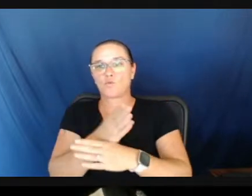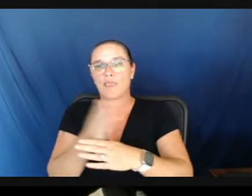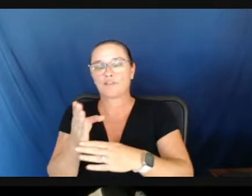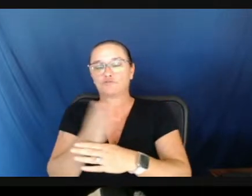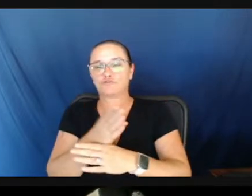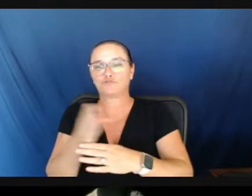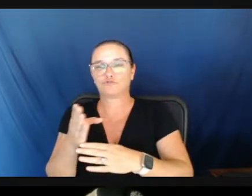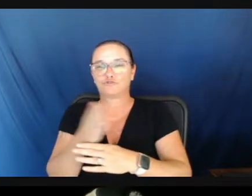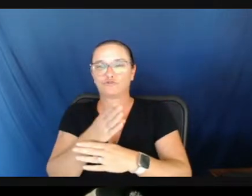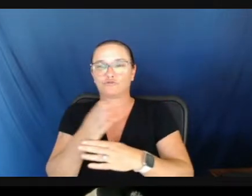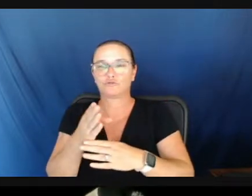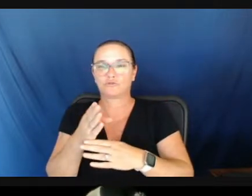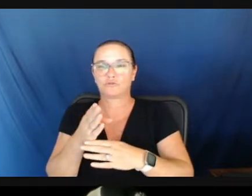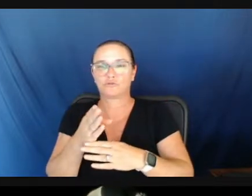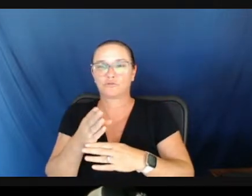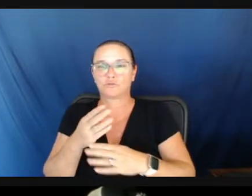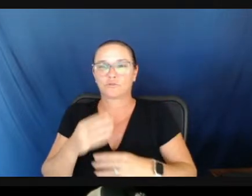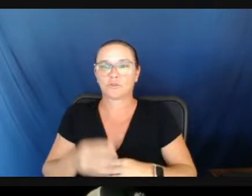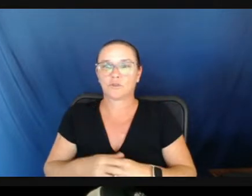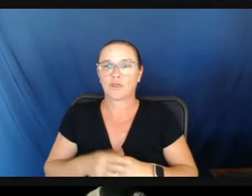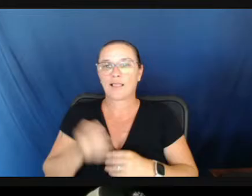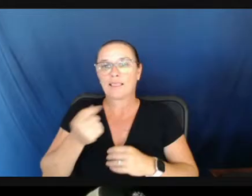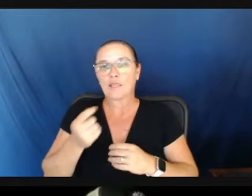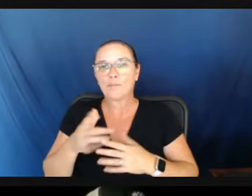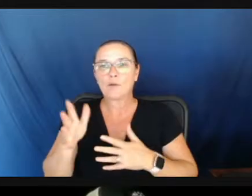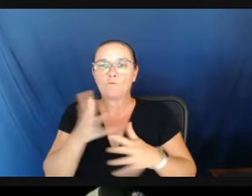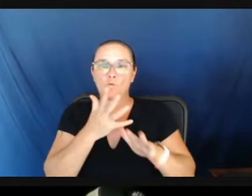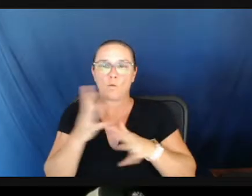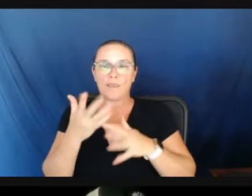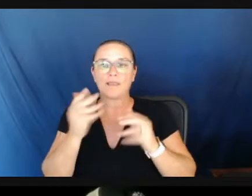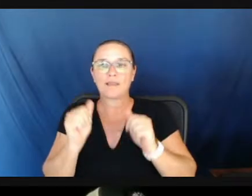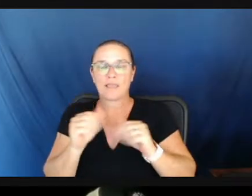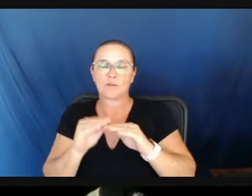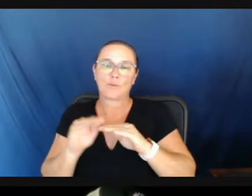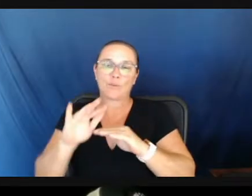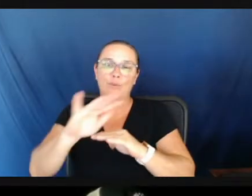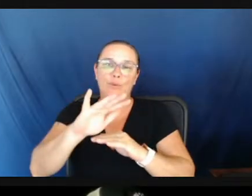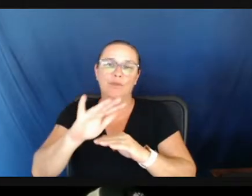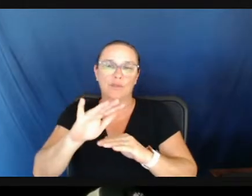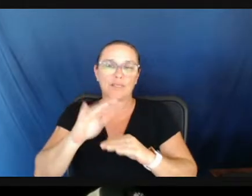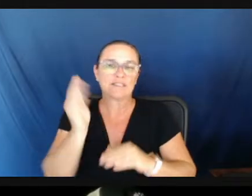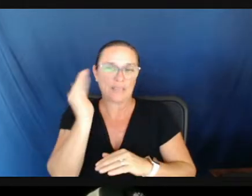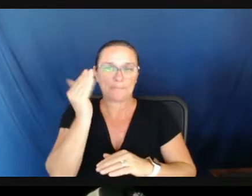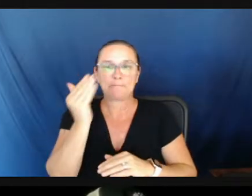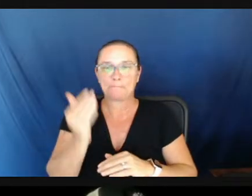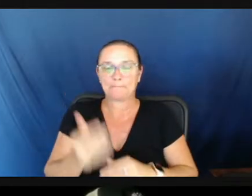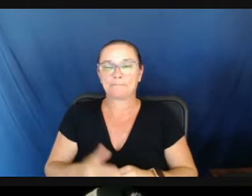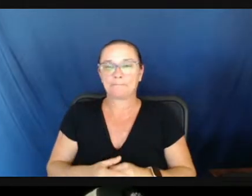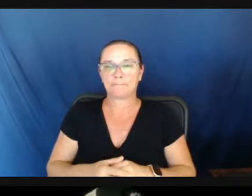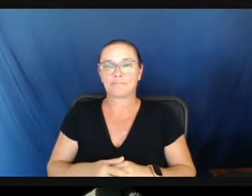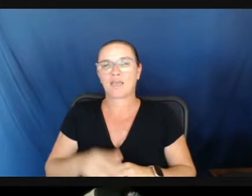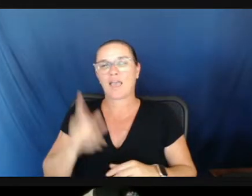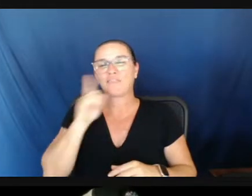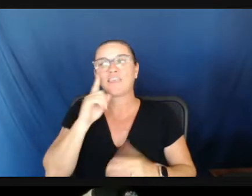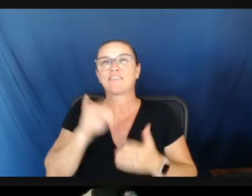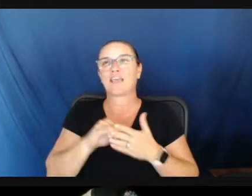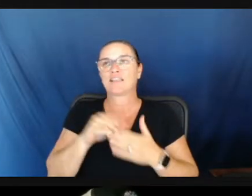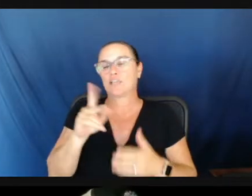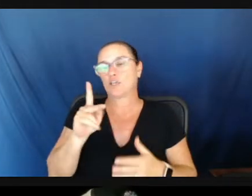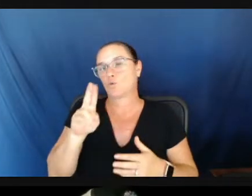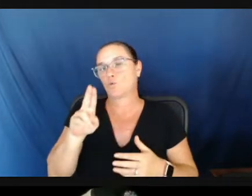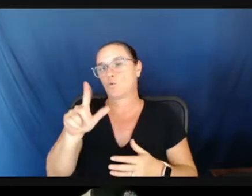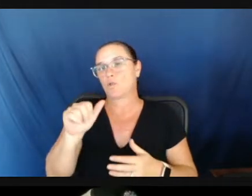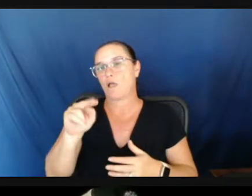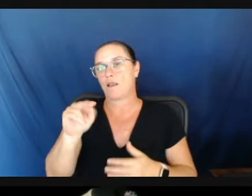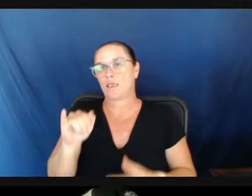of the source, just a little bit of variable wind can get to that sensor, it seems like. Back there at Kulani, I believe, is